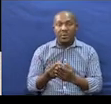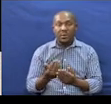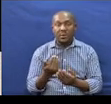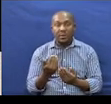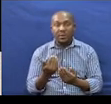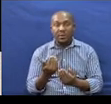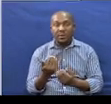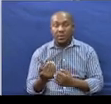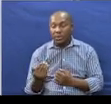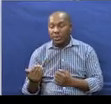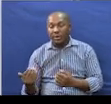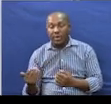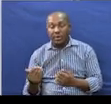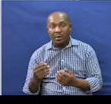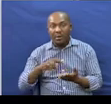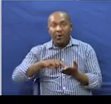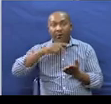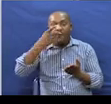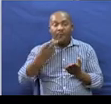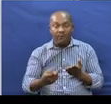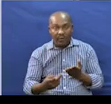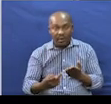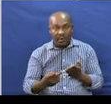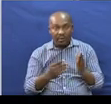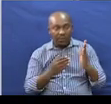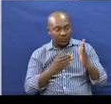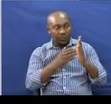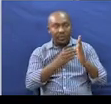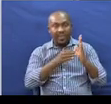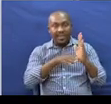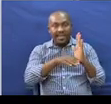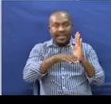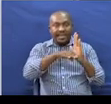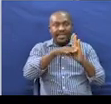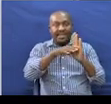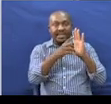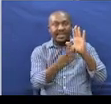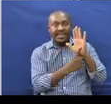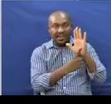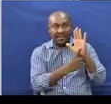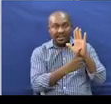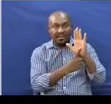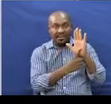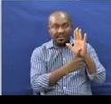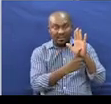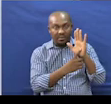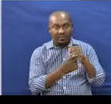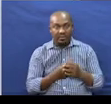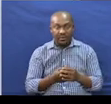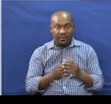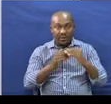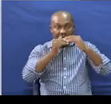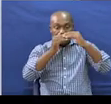who fail to reach 6 years. That's why I said it is under 5 death. Again, it